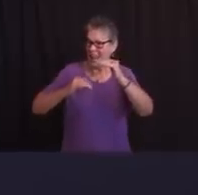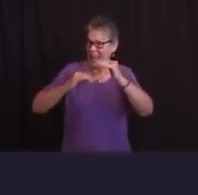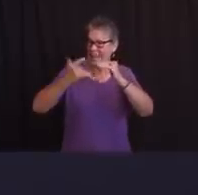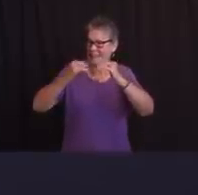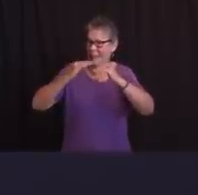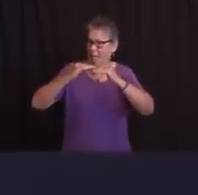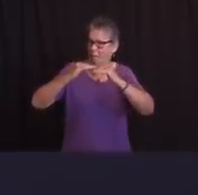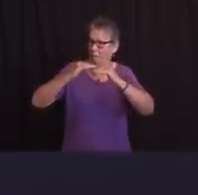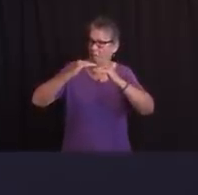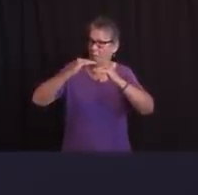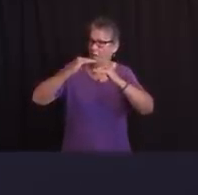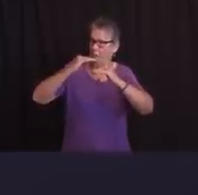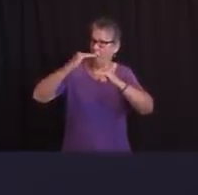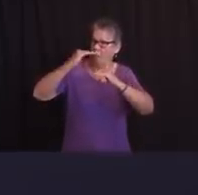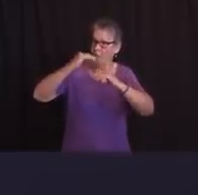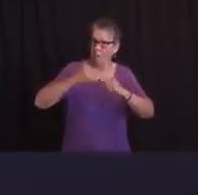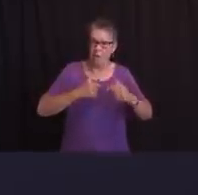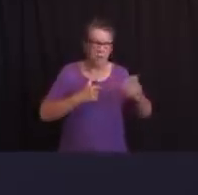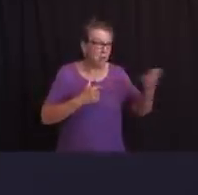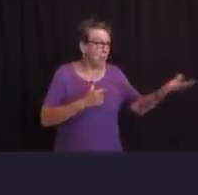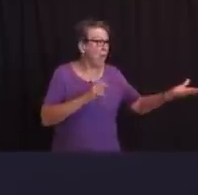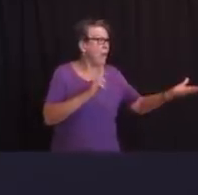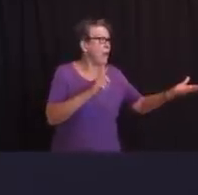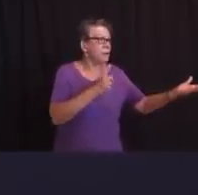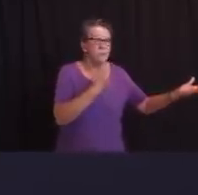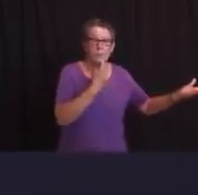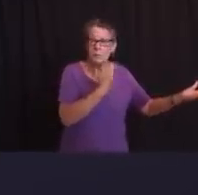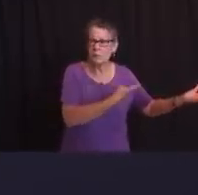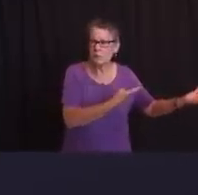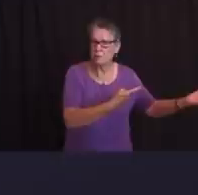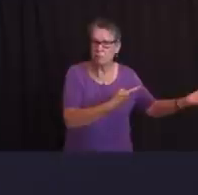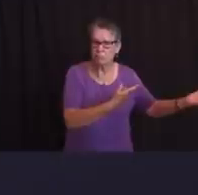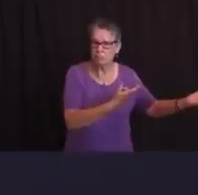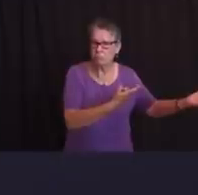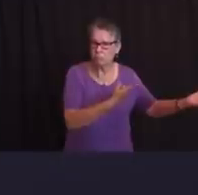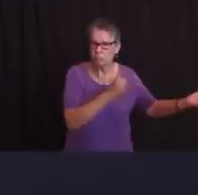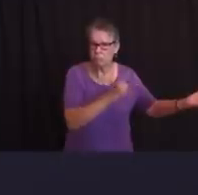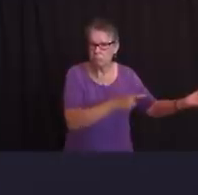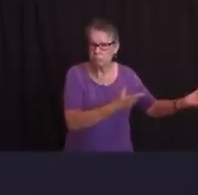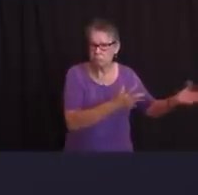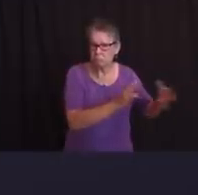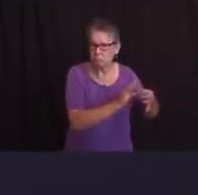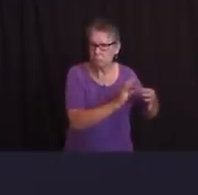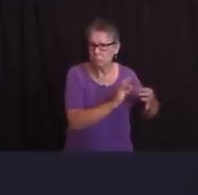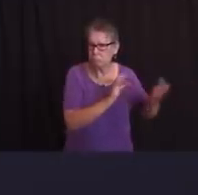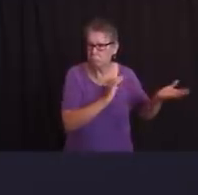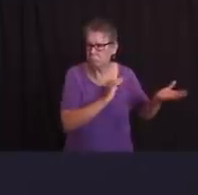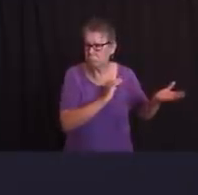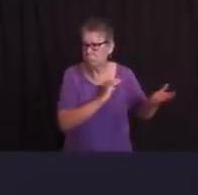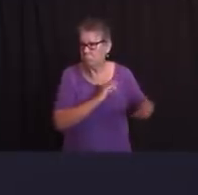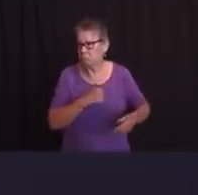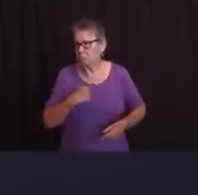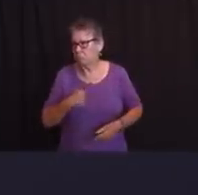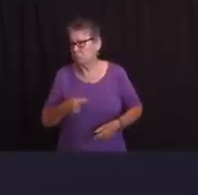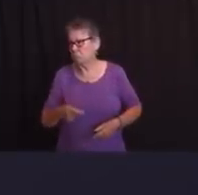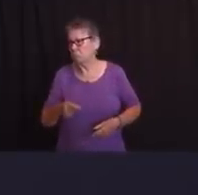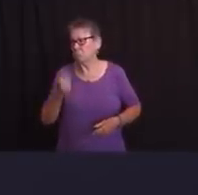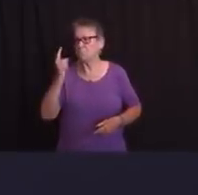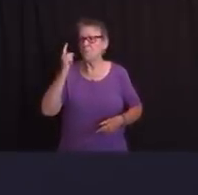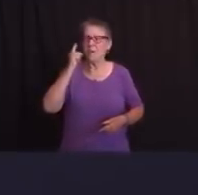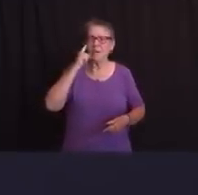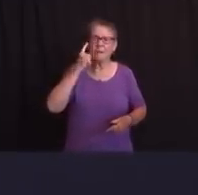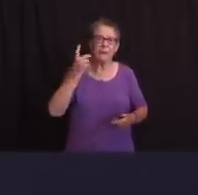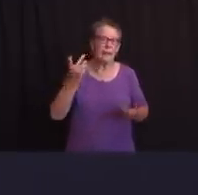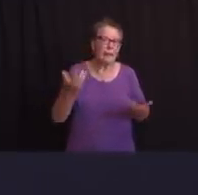here, joining us on this Monday, I think it's a pandemic of the